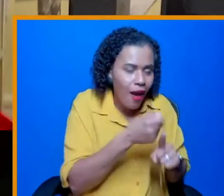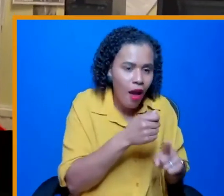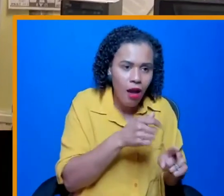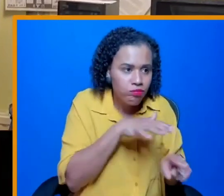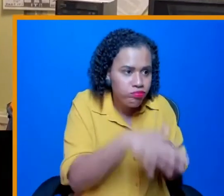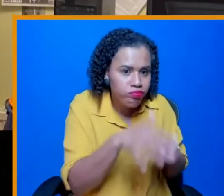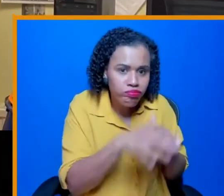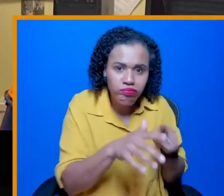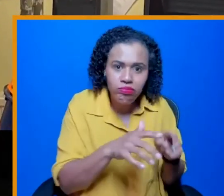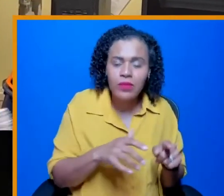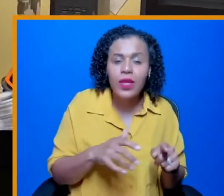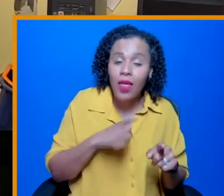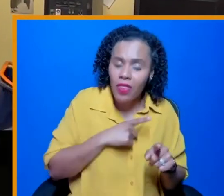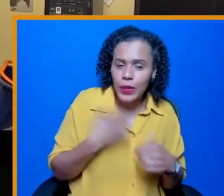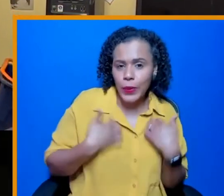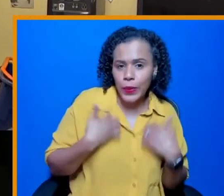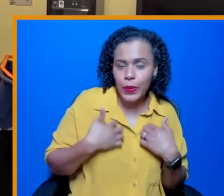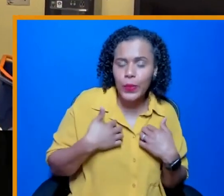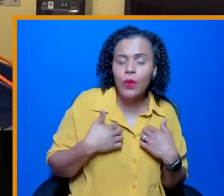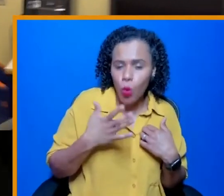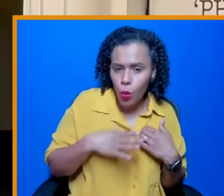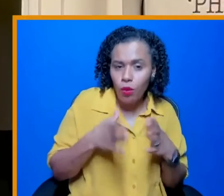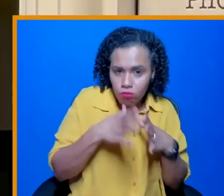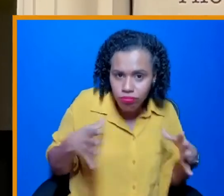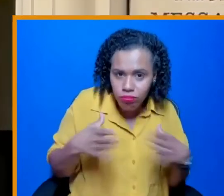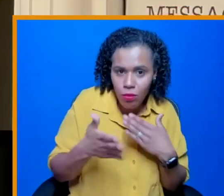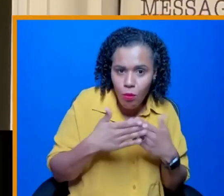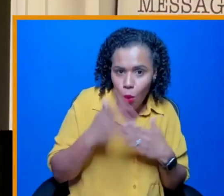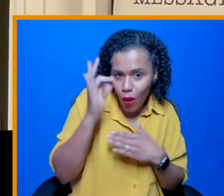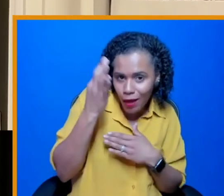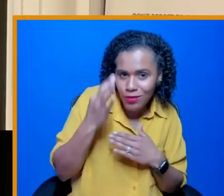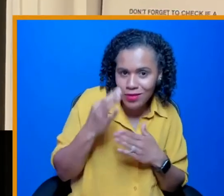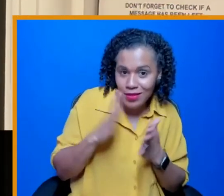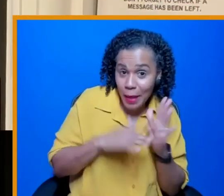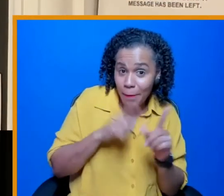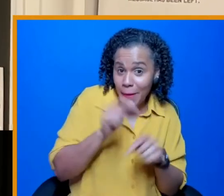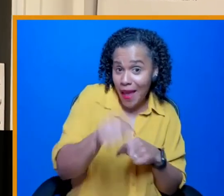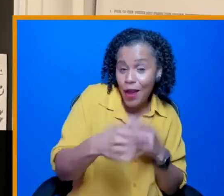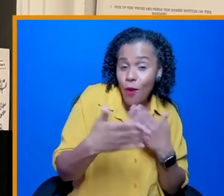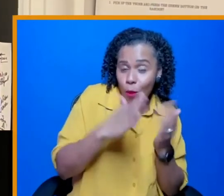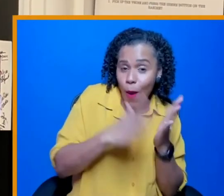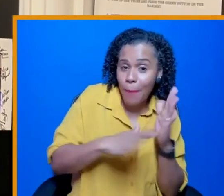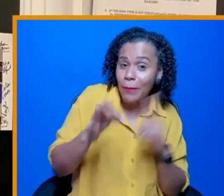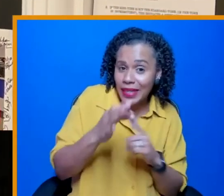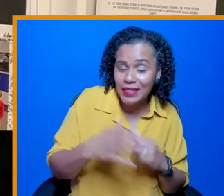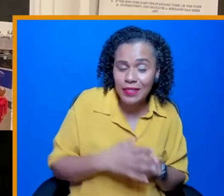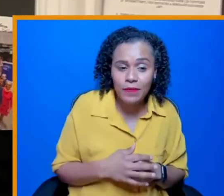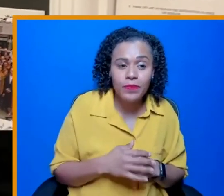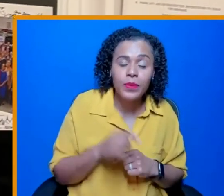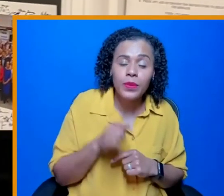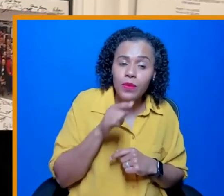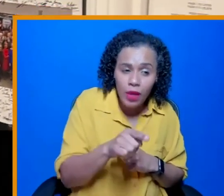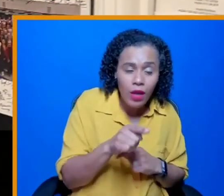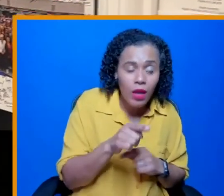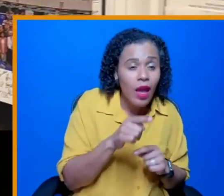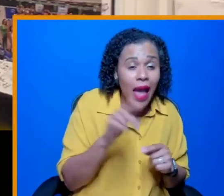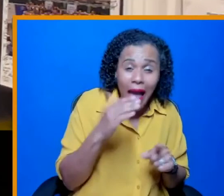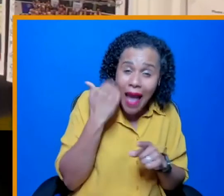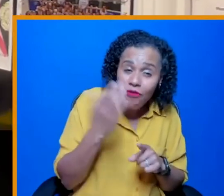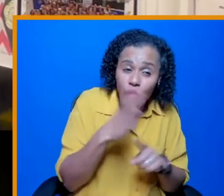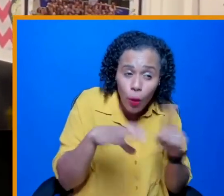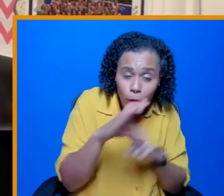so keen that we elect more councillors this May. At the hearts of many communities, they are buildings, whether they are